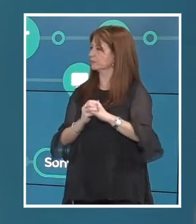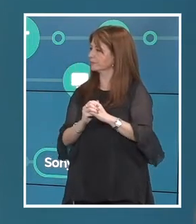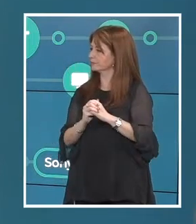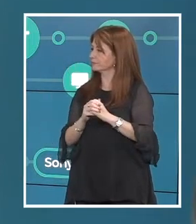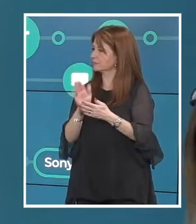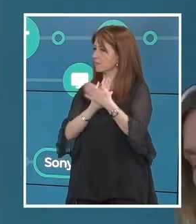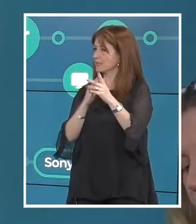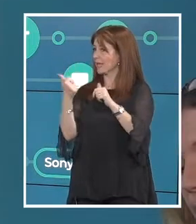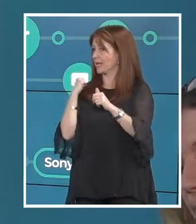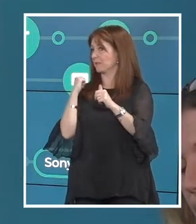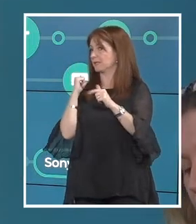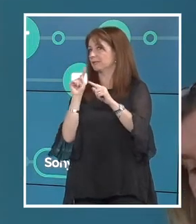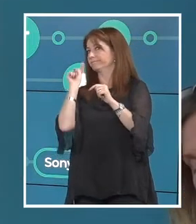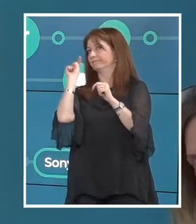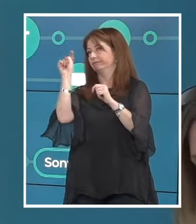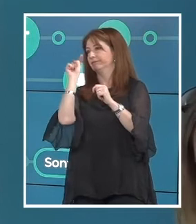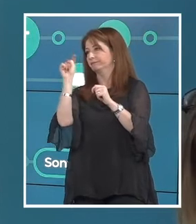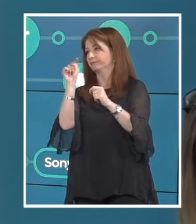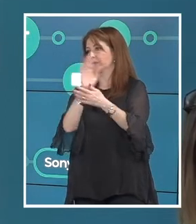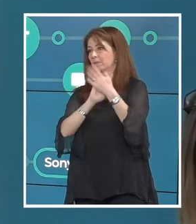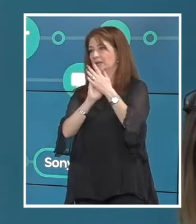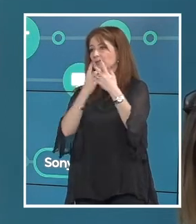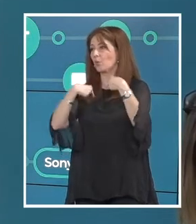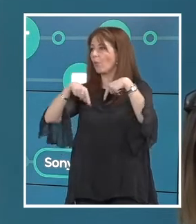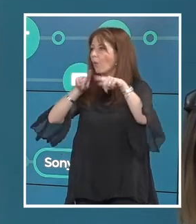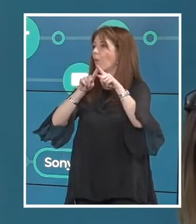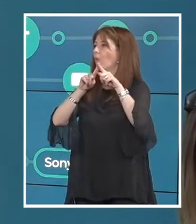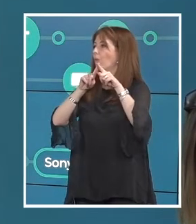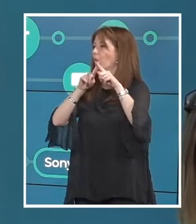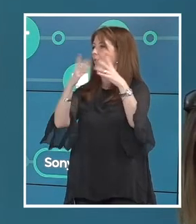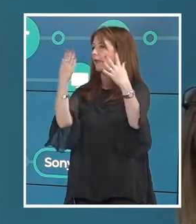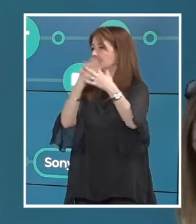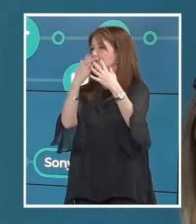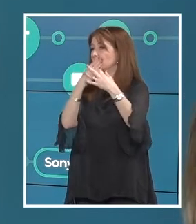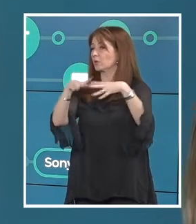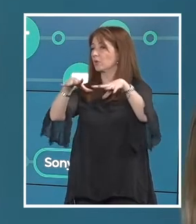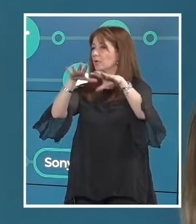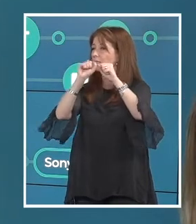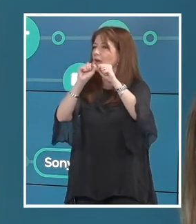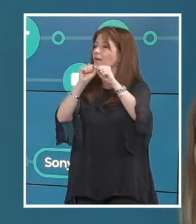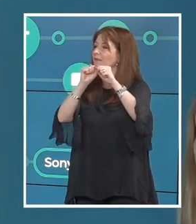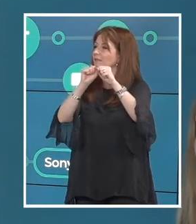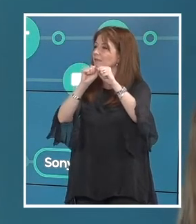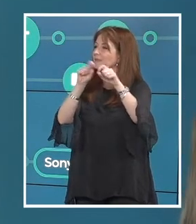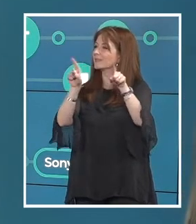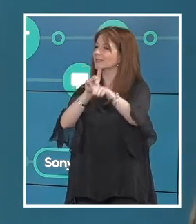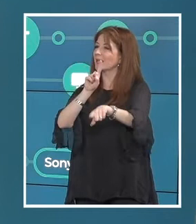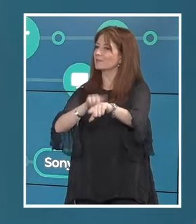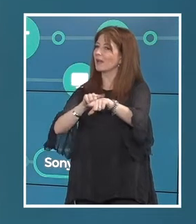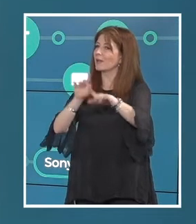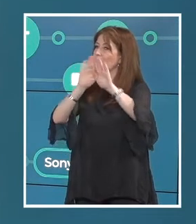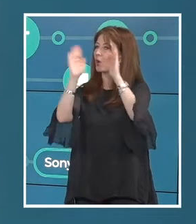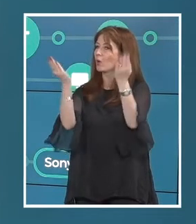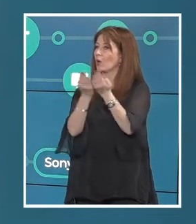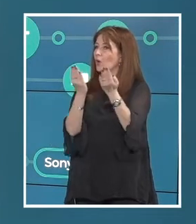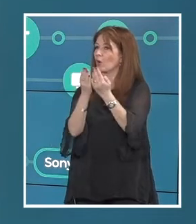we want for our content when it's to make it accessible. And we launched that in tie-in with Global Accessibility Awareness Day